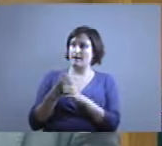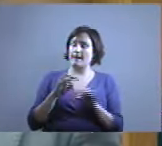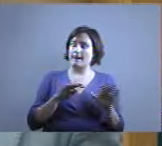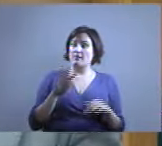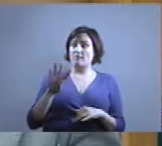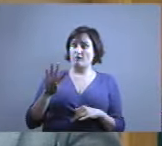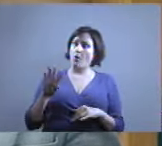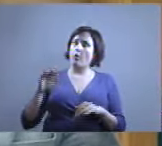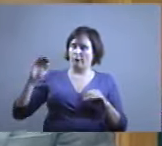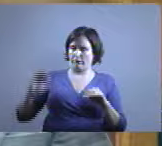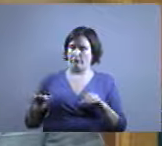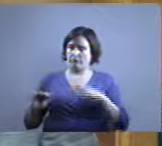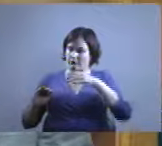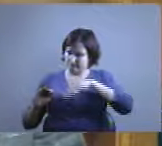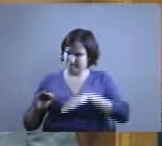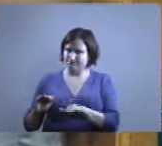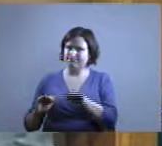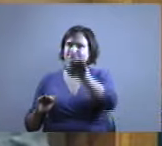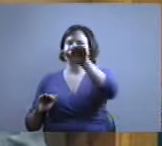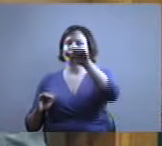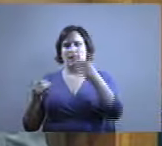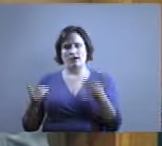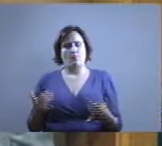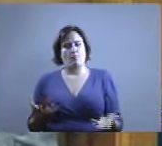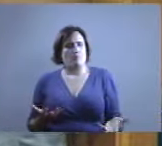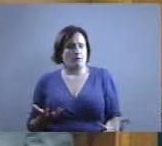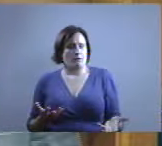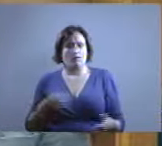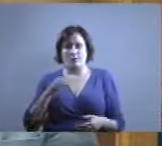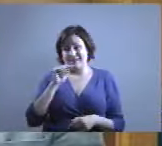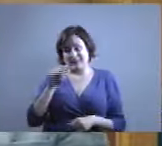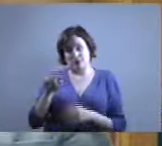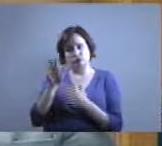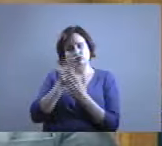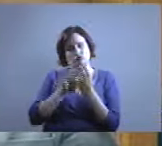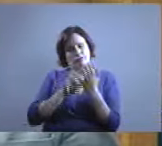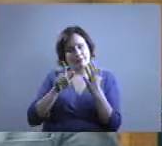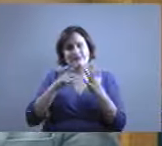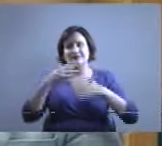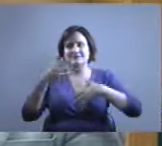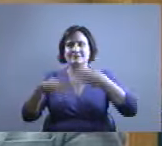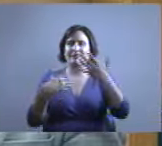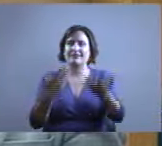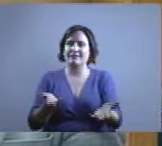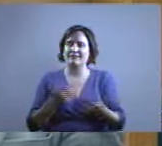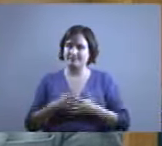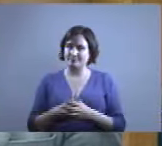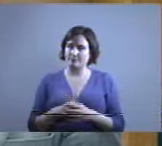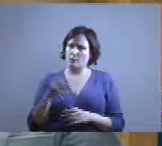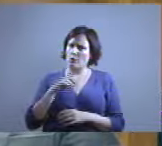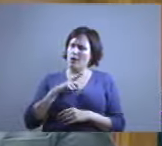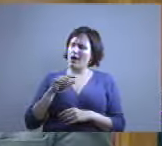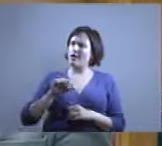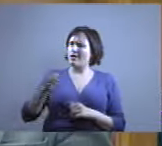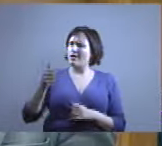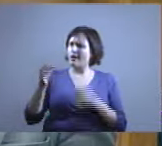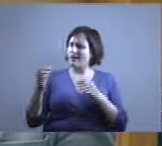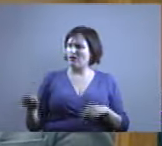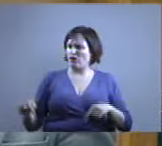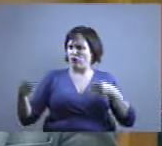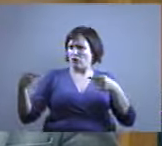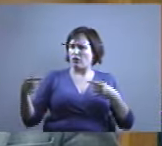1994. And that story has got to be told. The reason why the opposition is raising these things is because they want